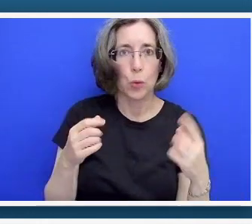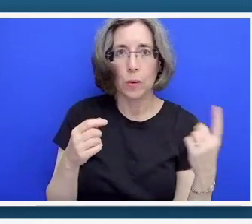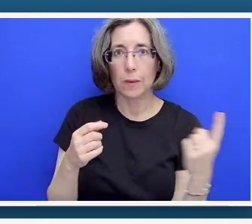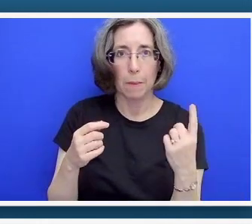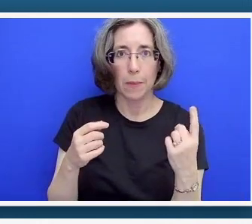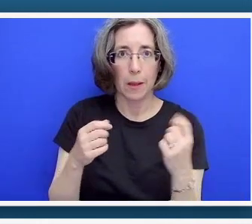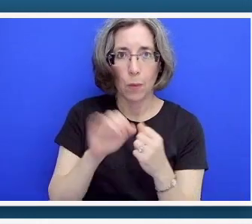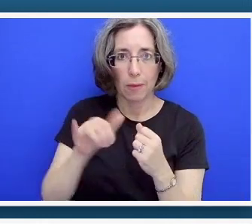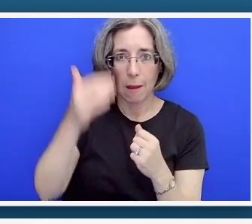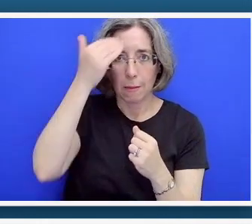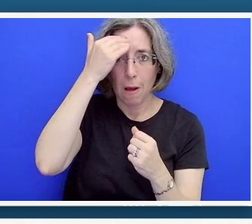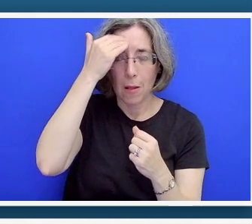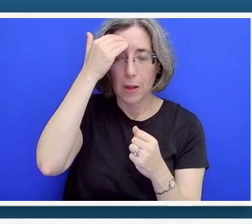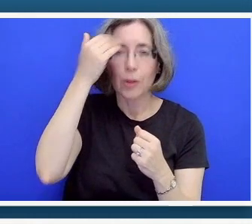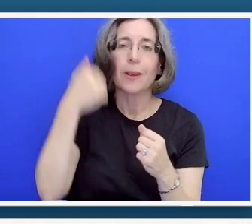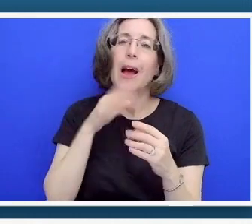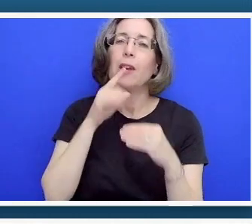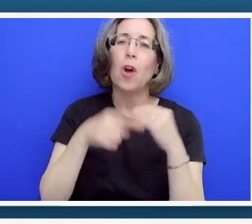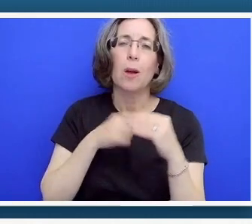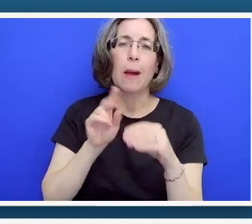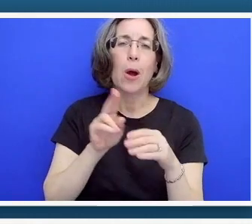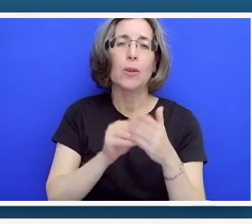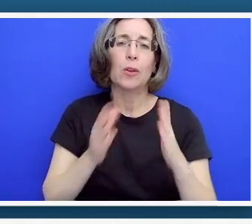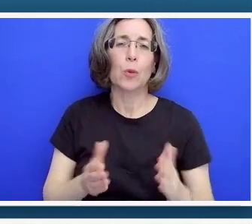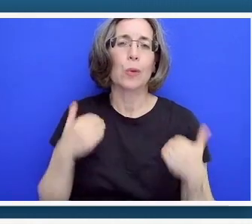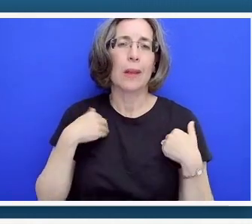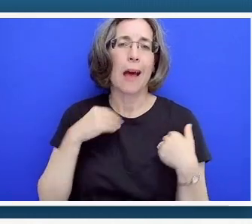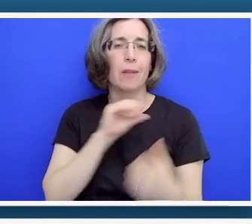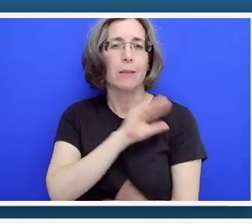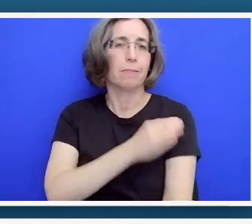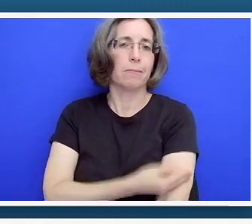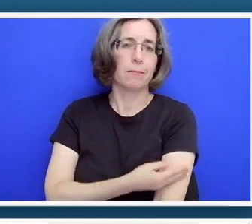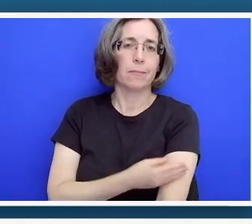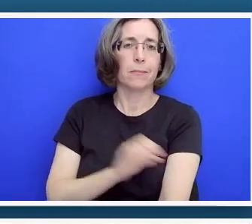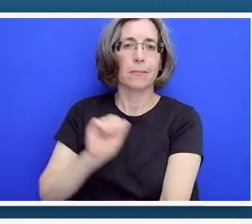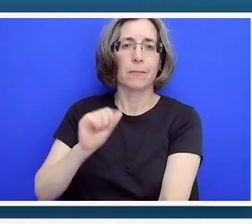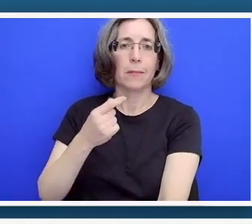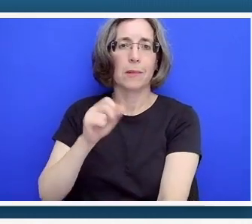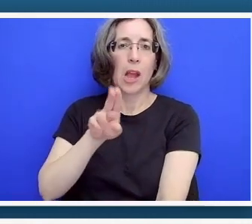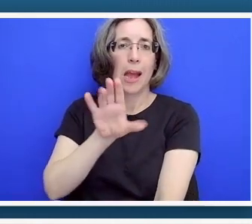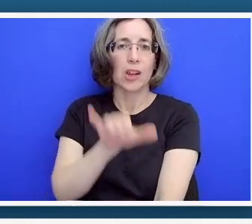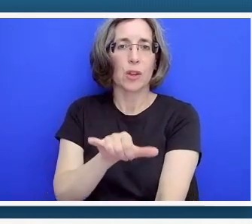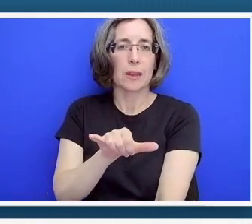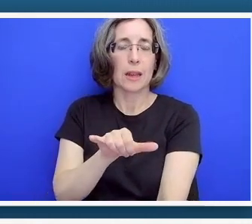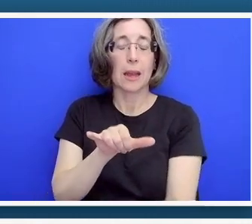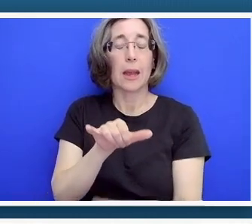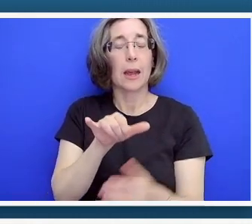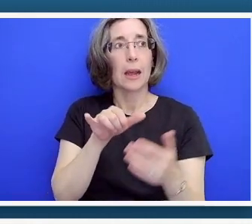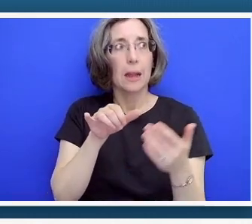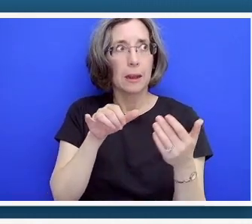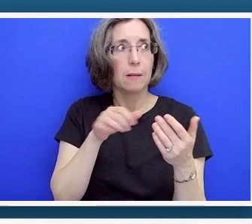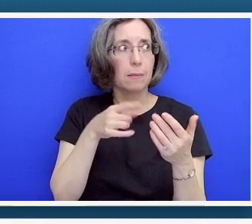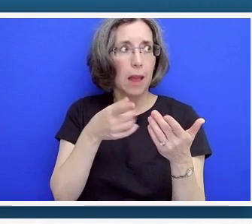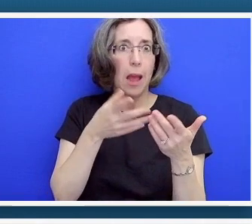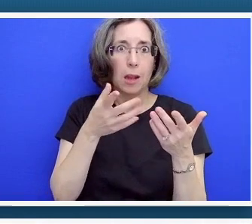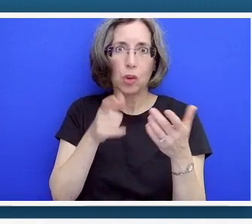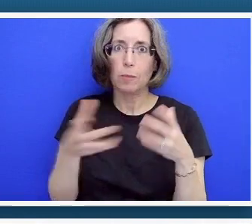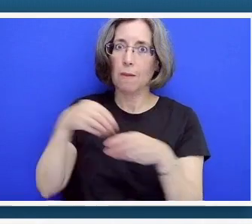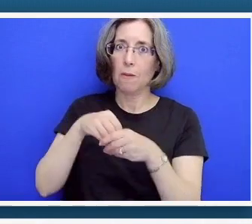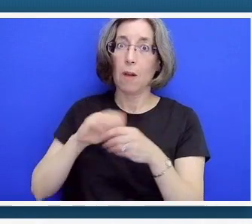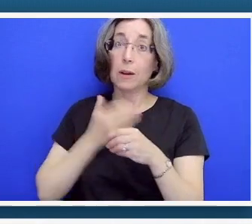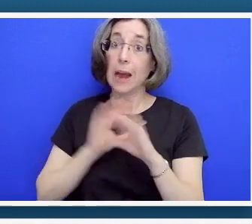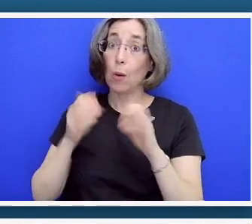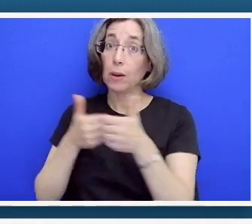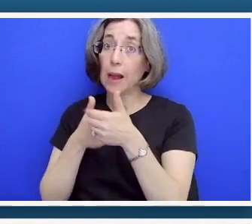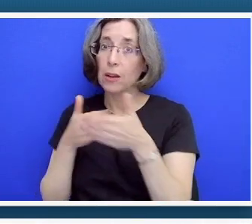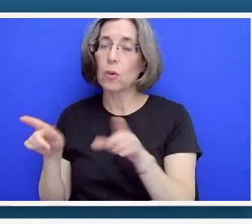agency, it's about them being an active participant in our classroom, but also in our country by taking action. And in this case,